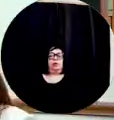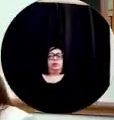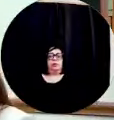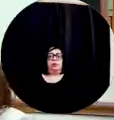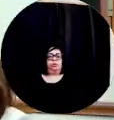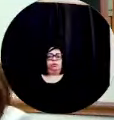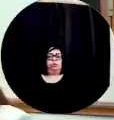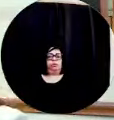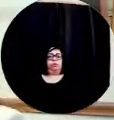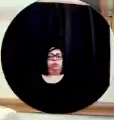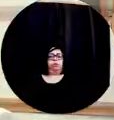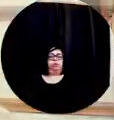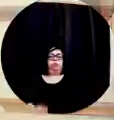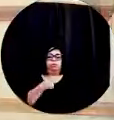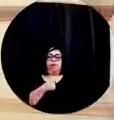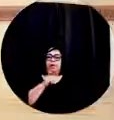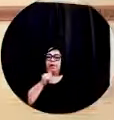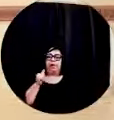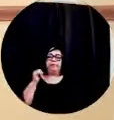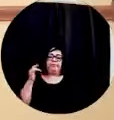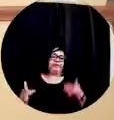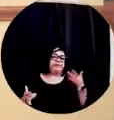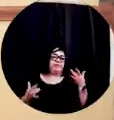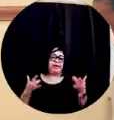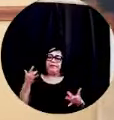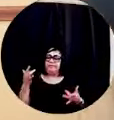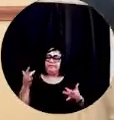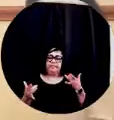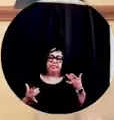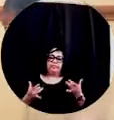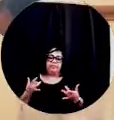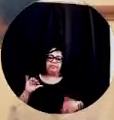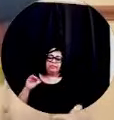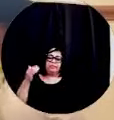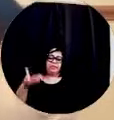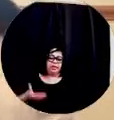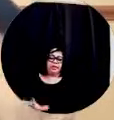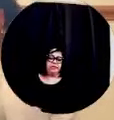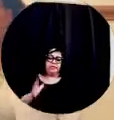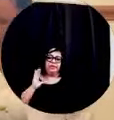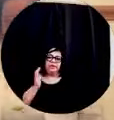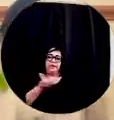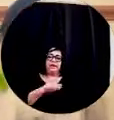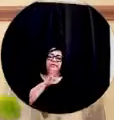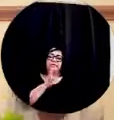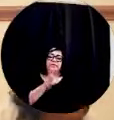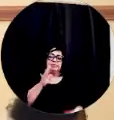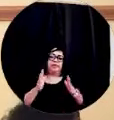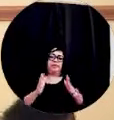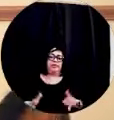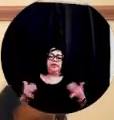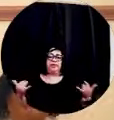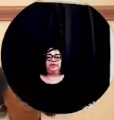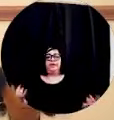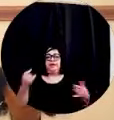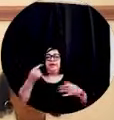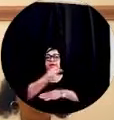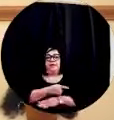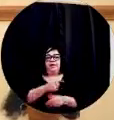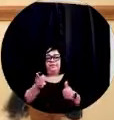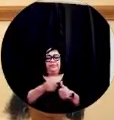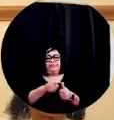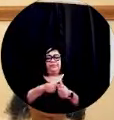I am so excited to introduce our speaker for today. First Lady